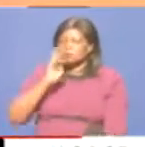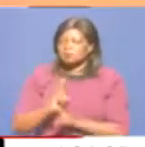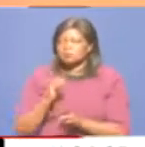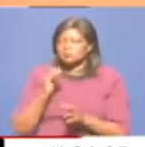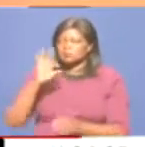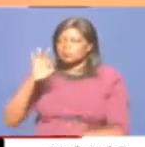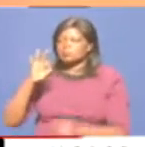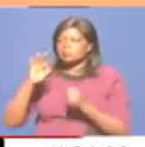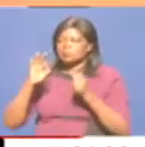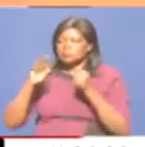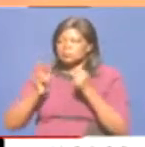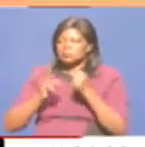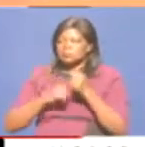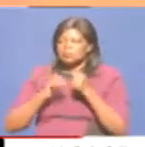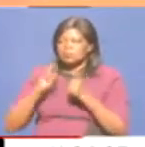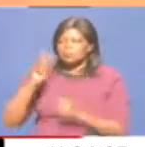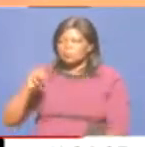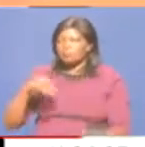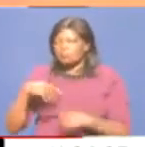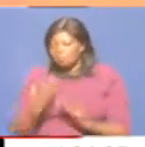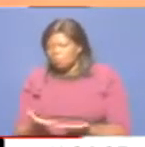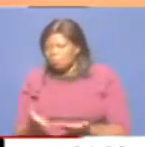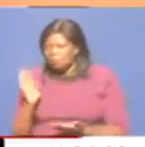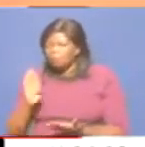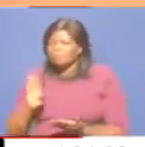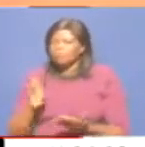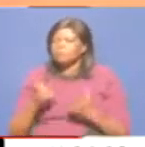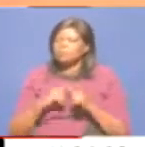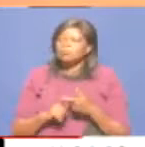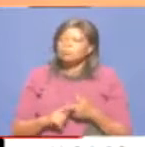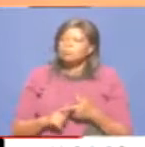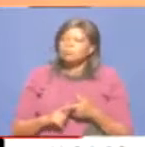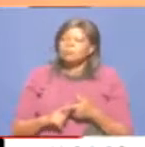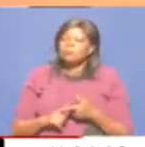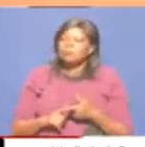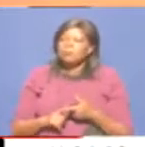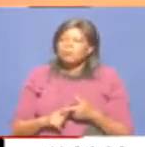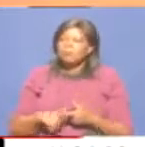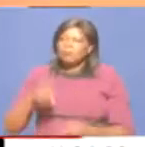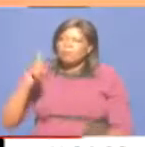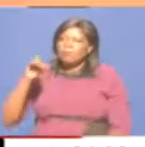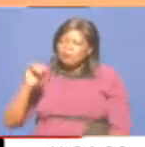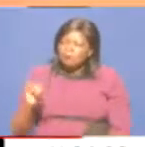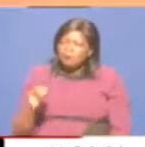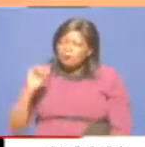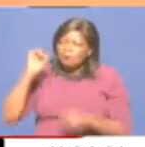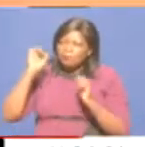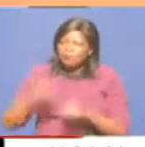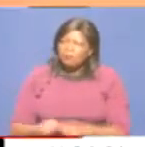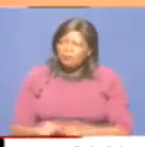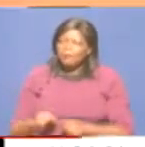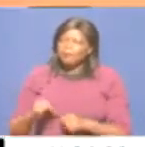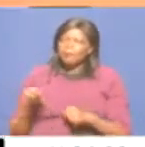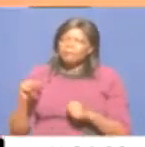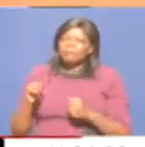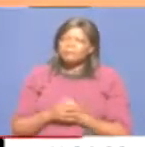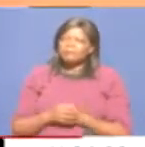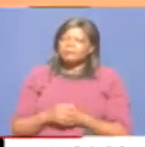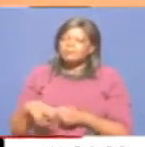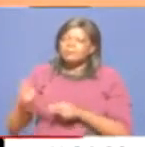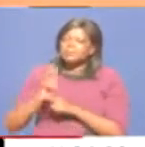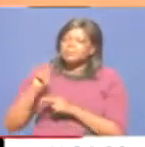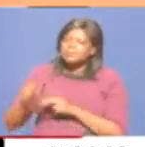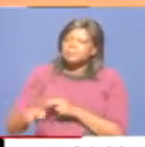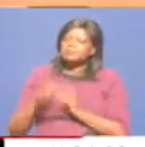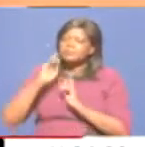360 million or billion, then the DCI can take advantage of that report,